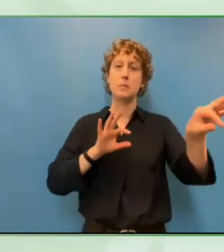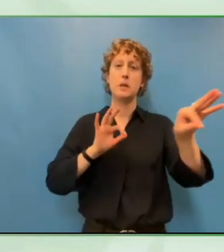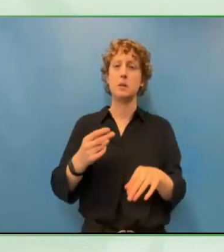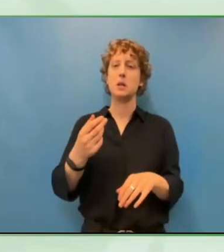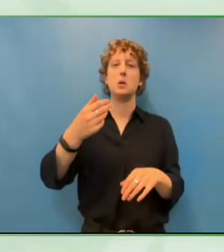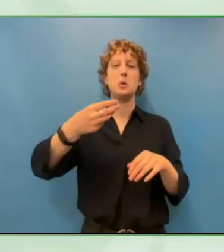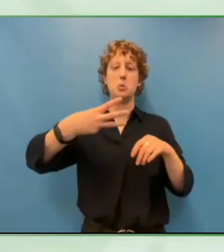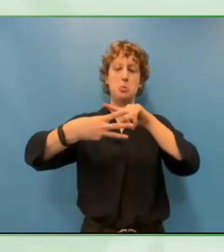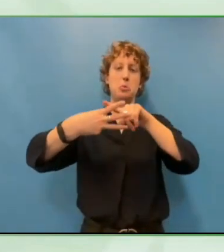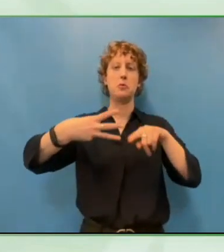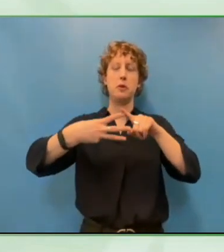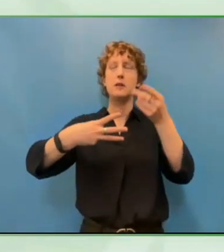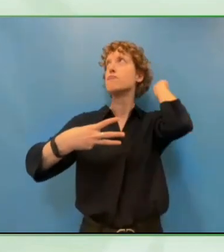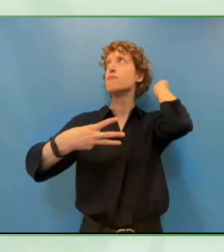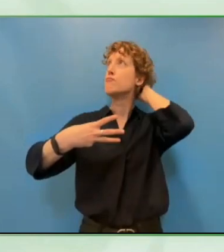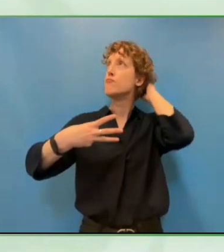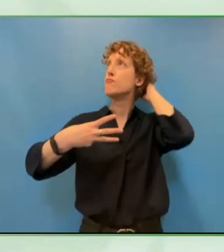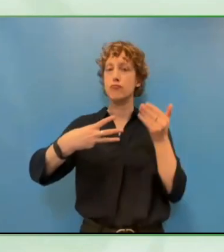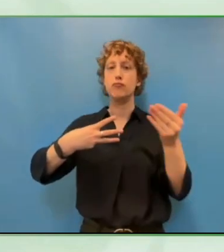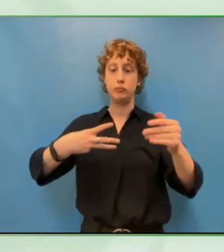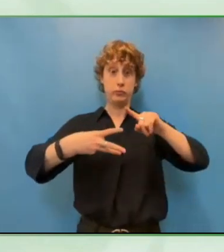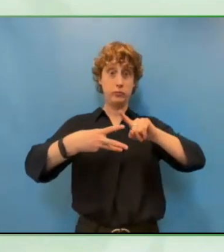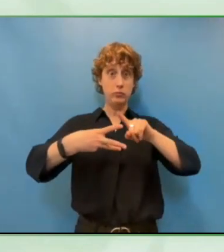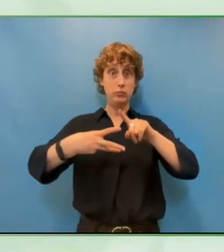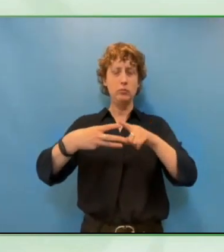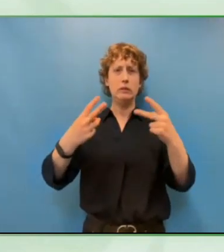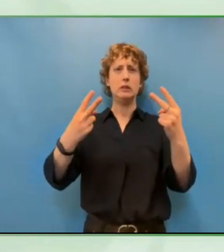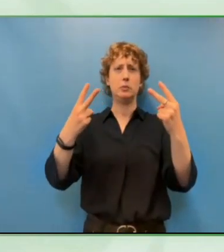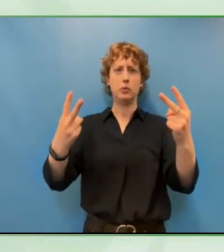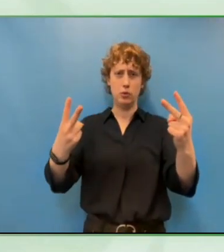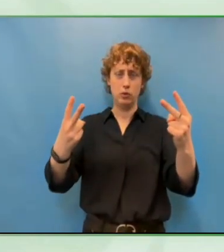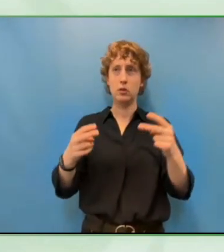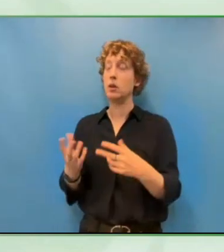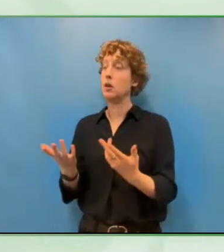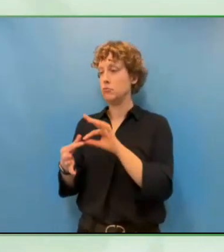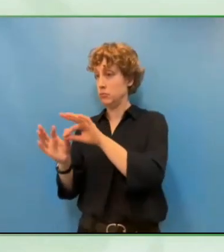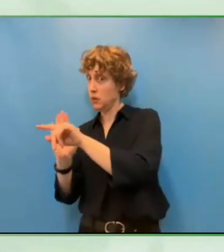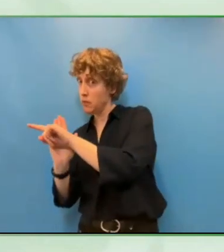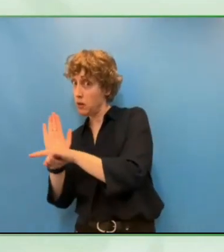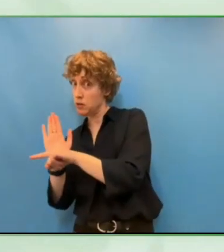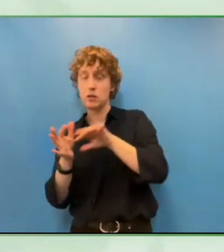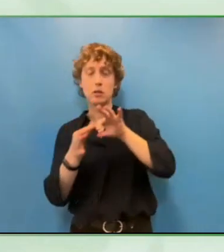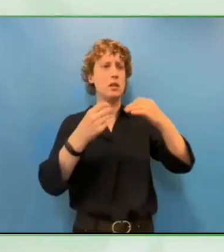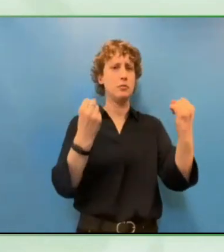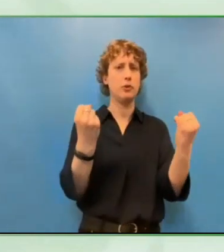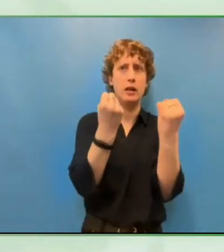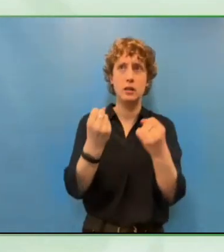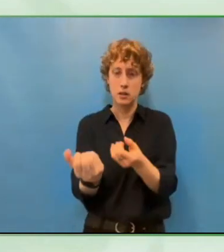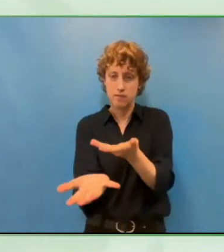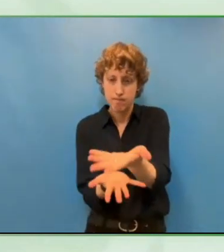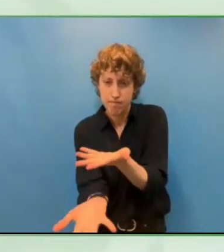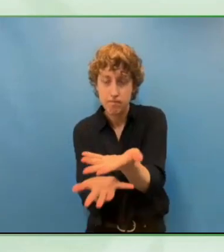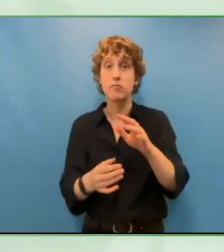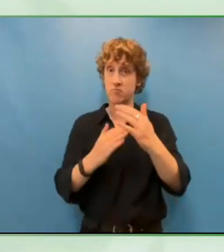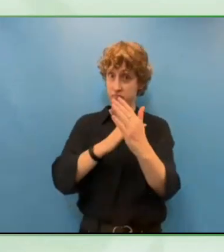to make sure that you have a continuous interaction, both on policy but also in practice with the disability community,